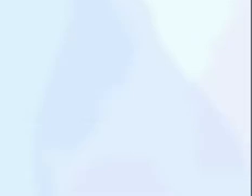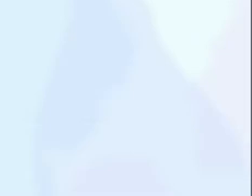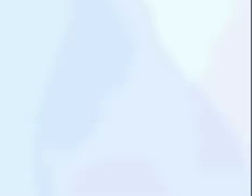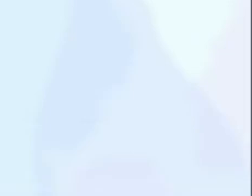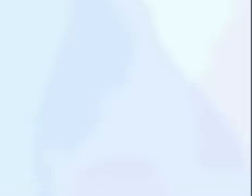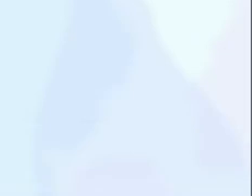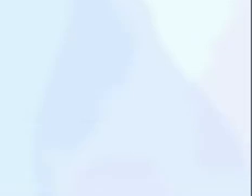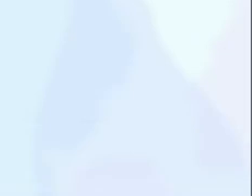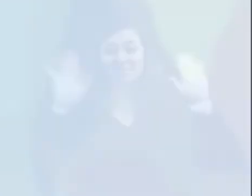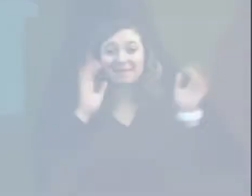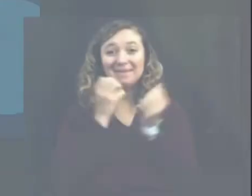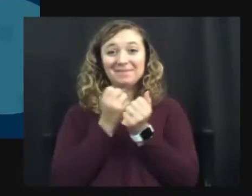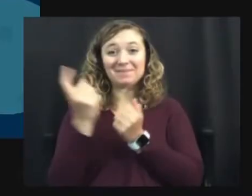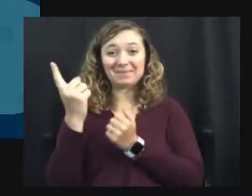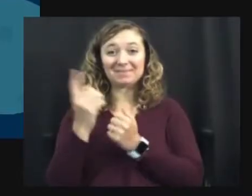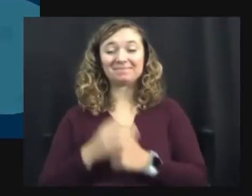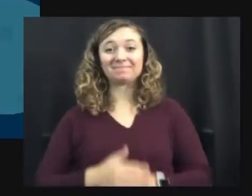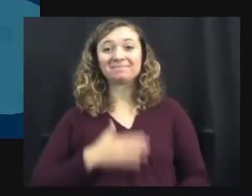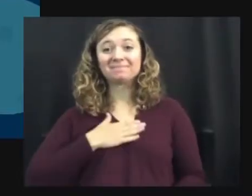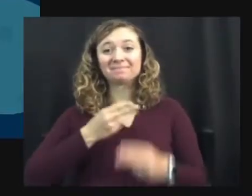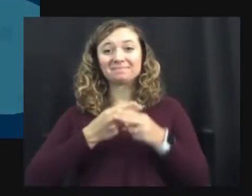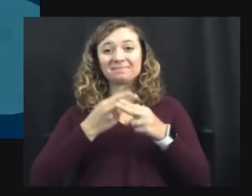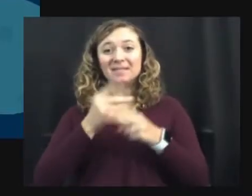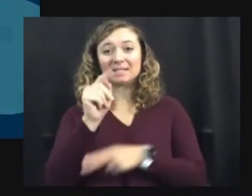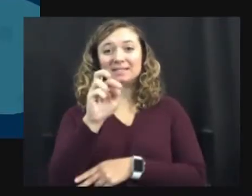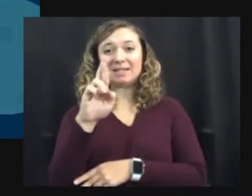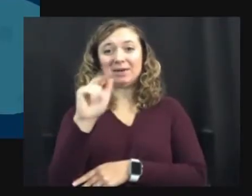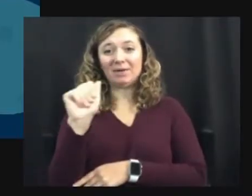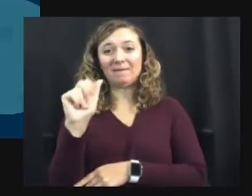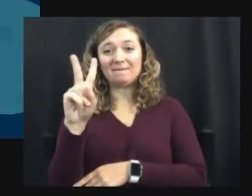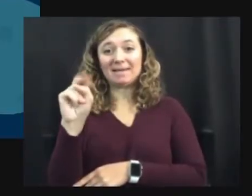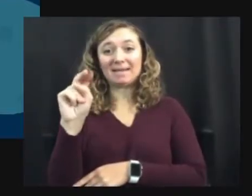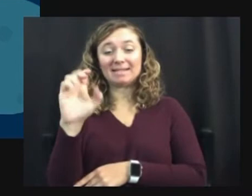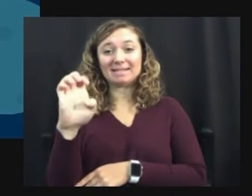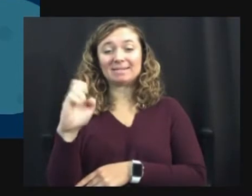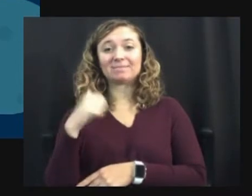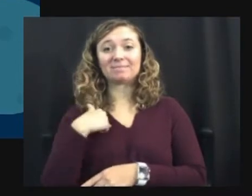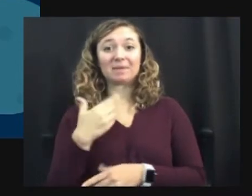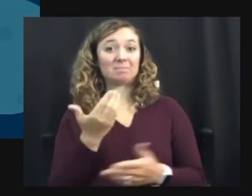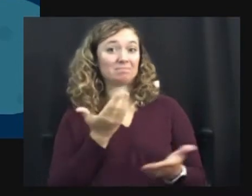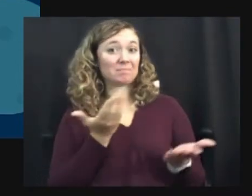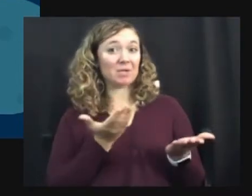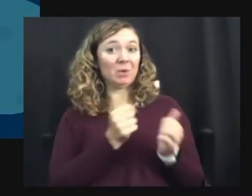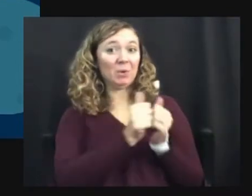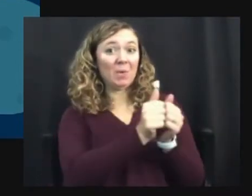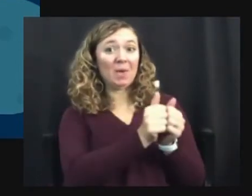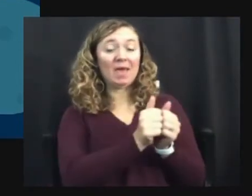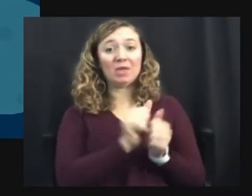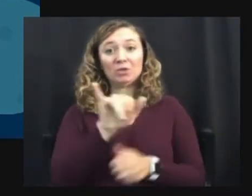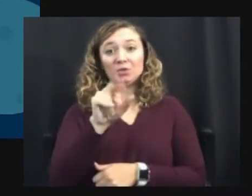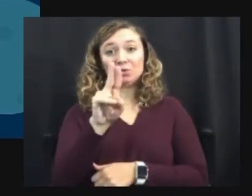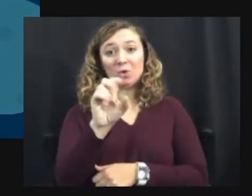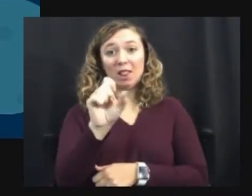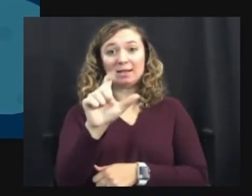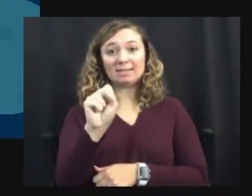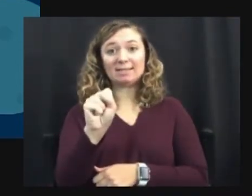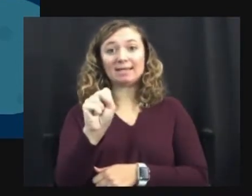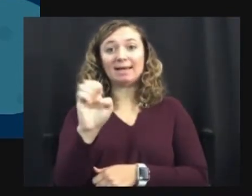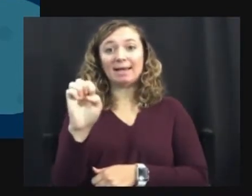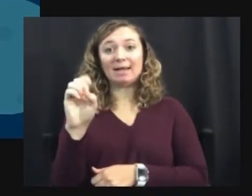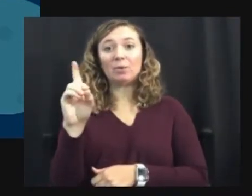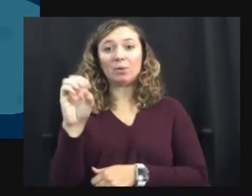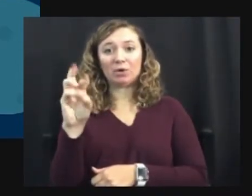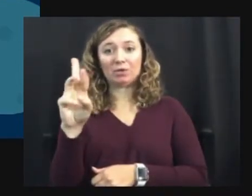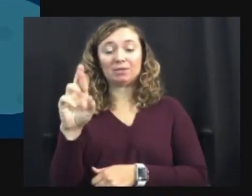Hi, everyone. My name is Tara Vance, and I'm here today with Jules Edwards. You were